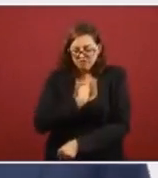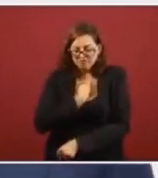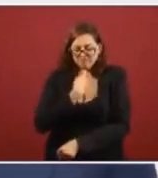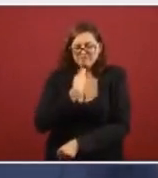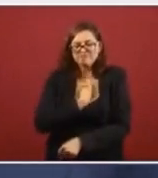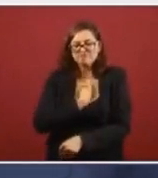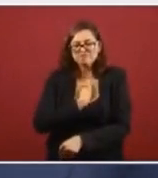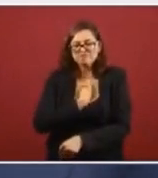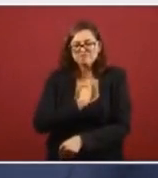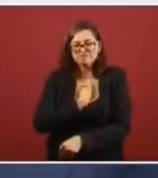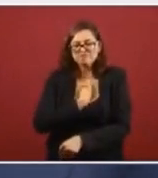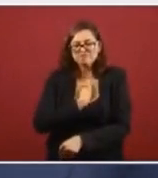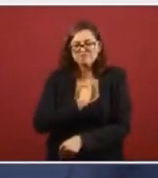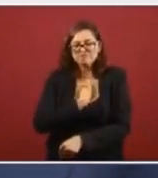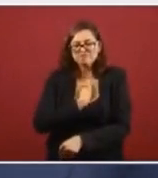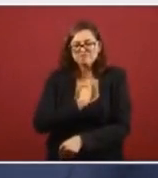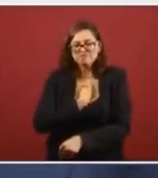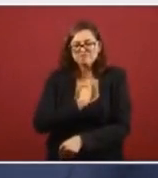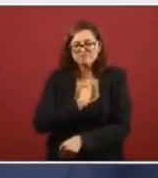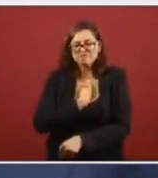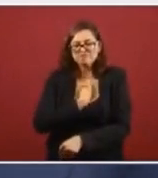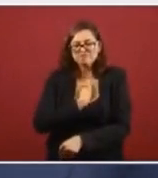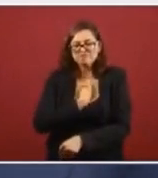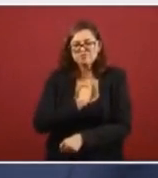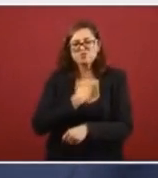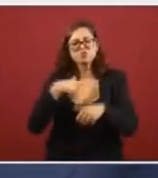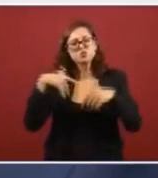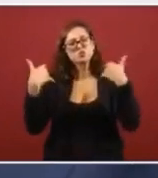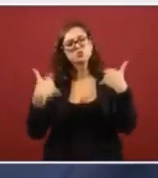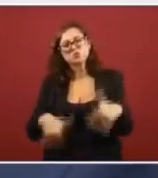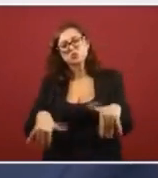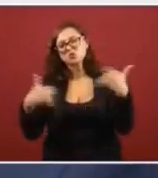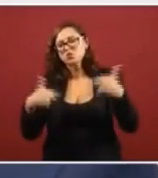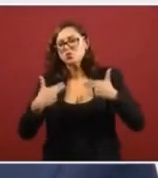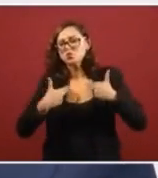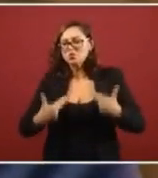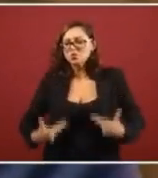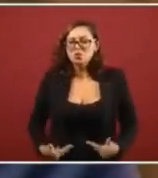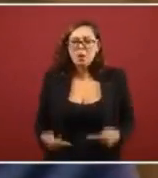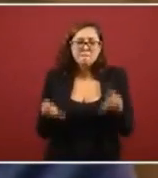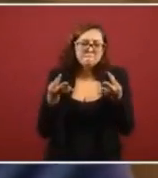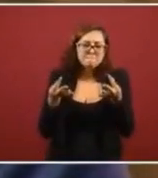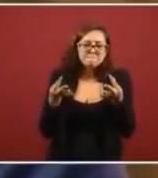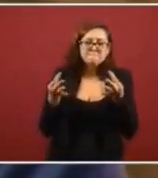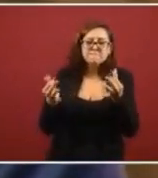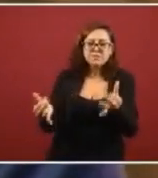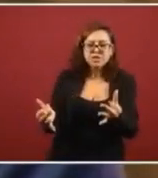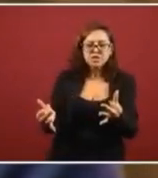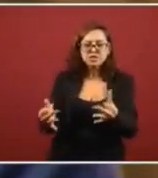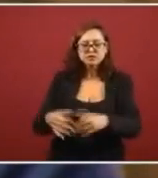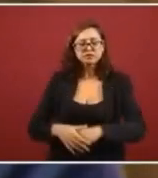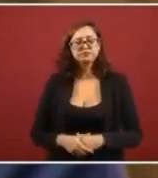of the highest quality in humanity